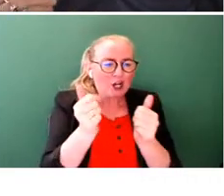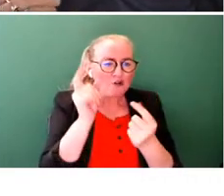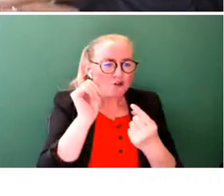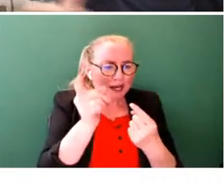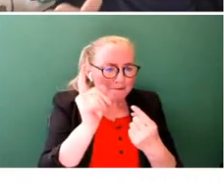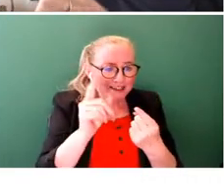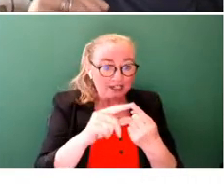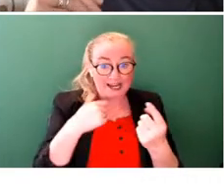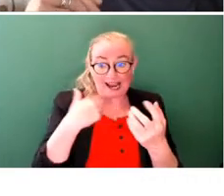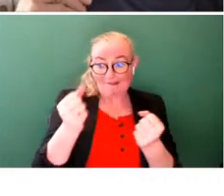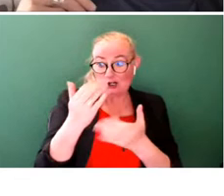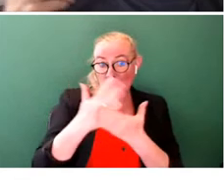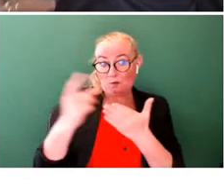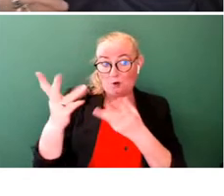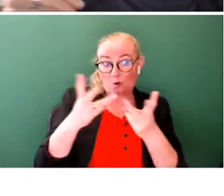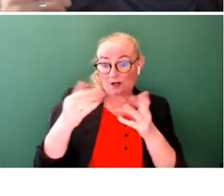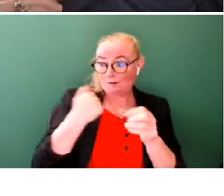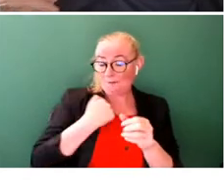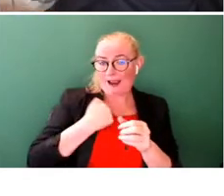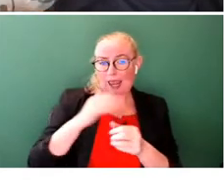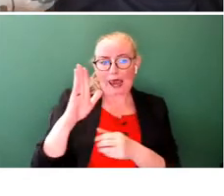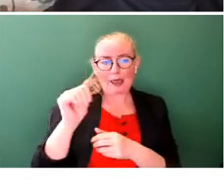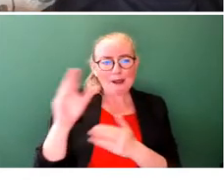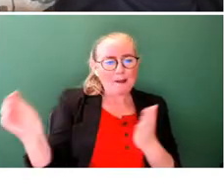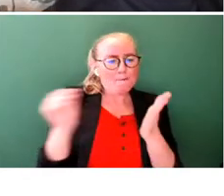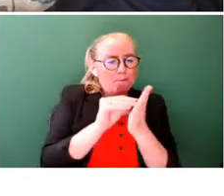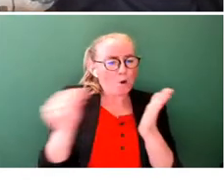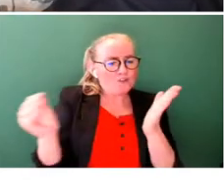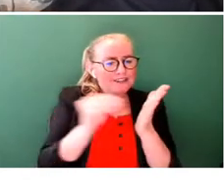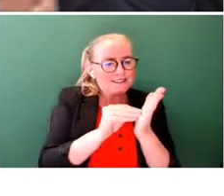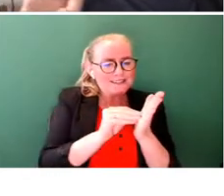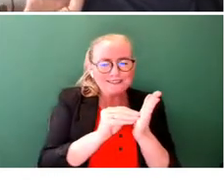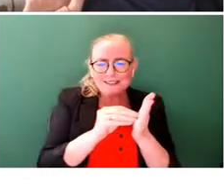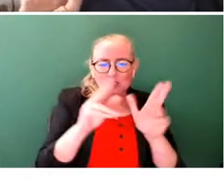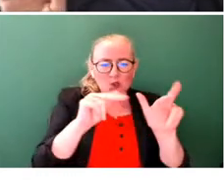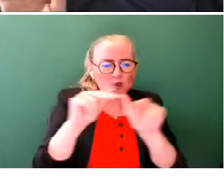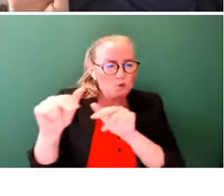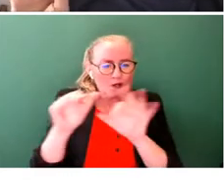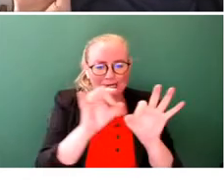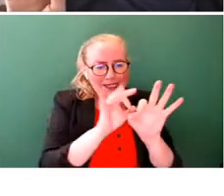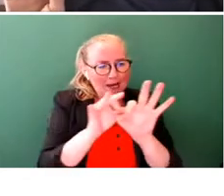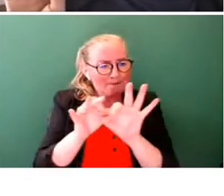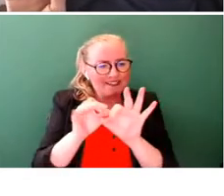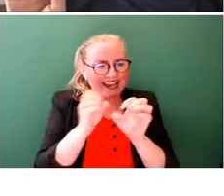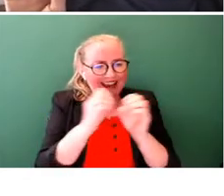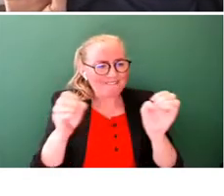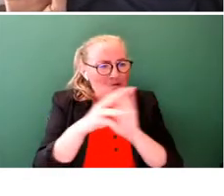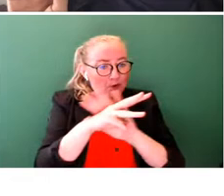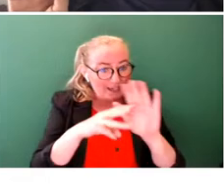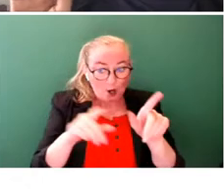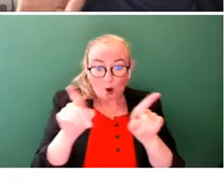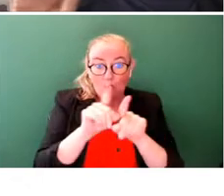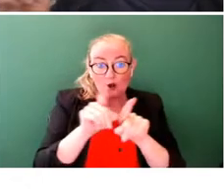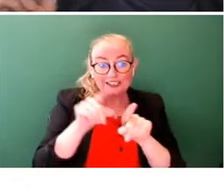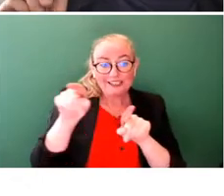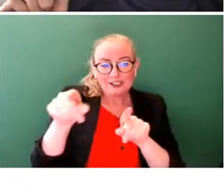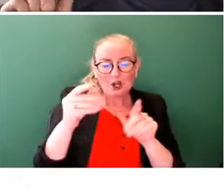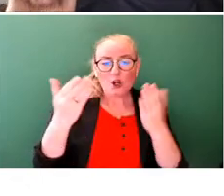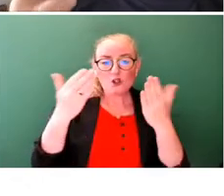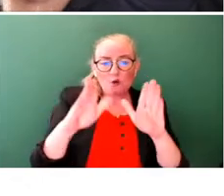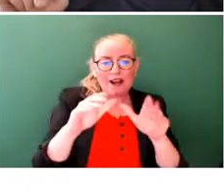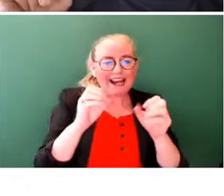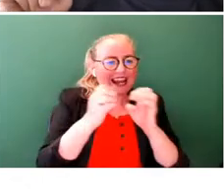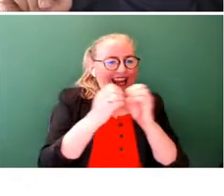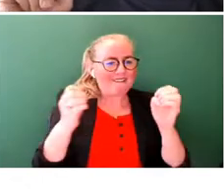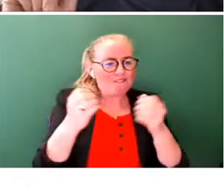I have somebody working in my lab who posts a new game every other week. And she also hosts a every other